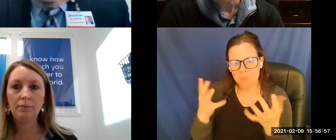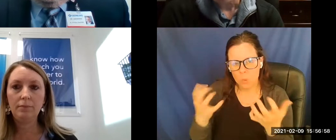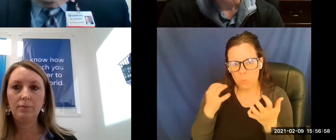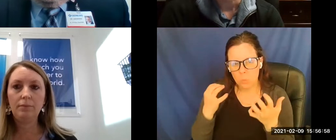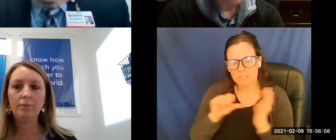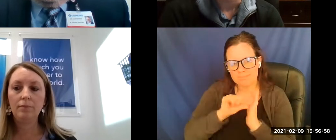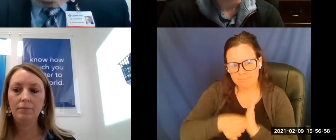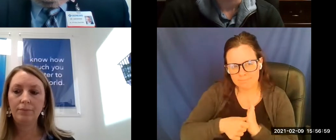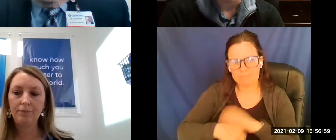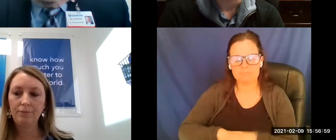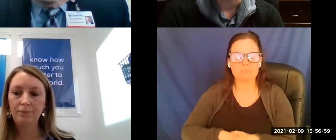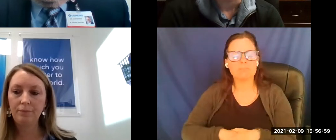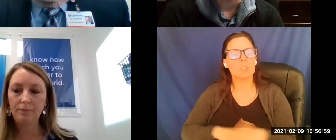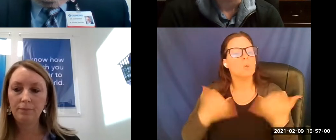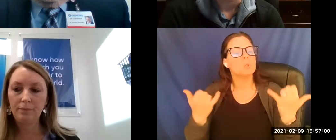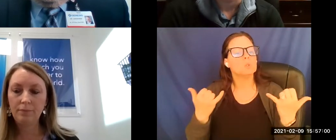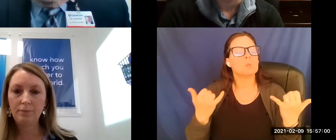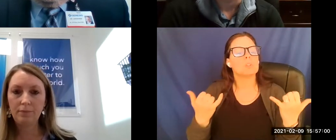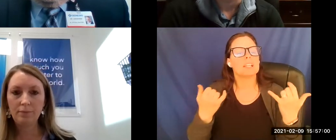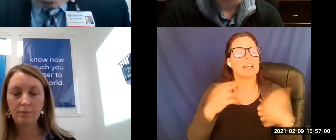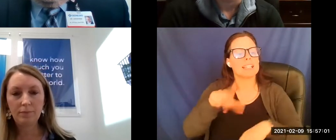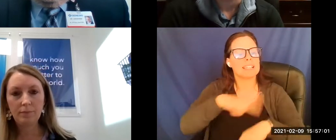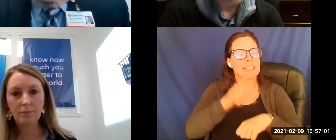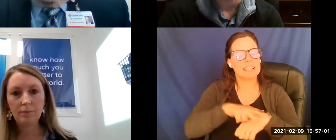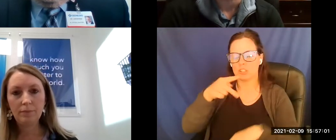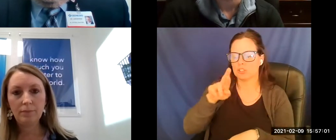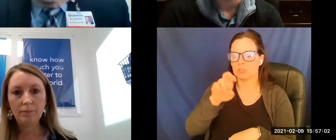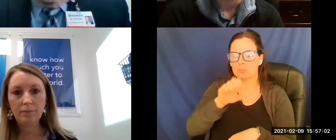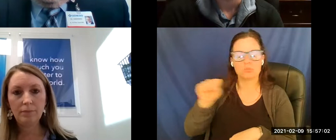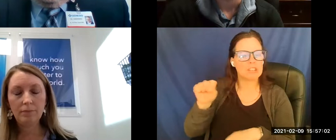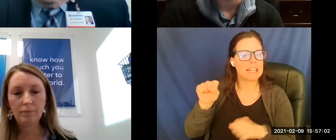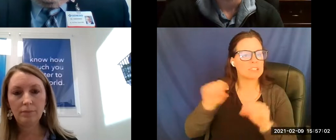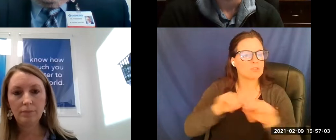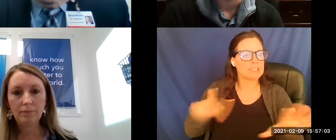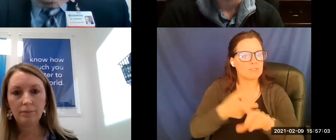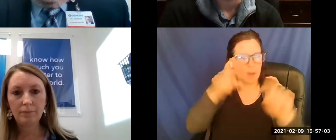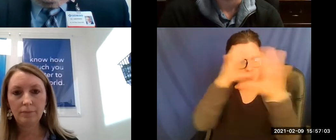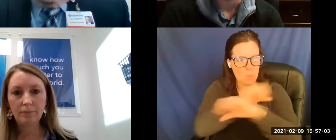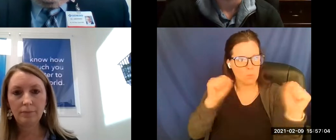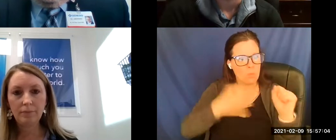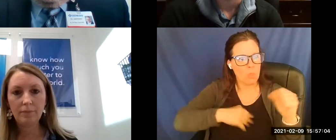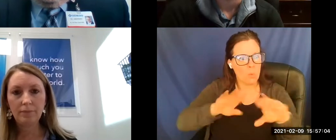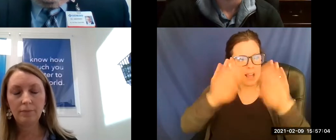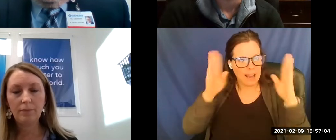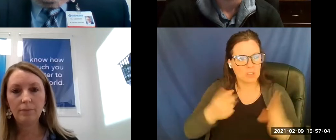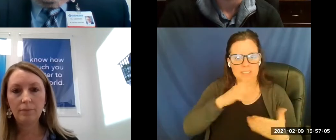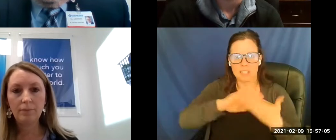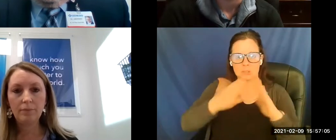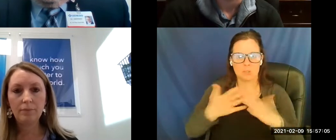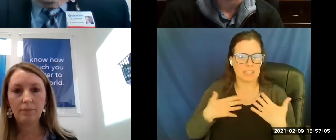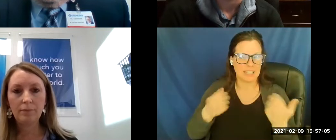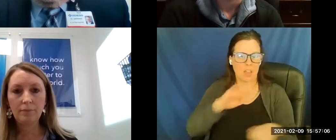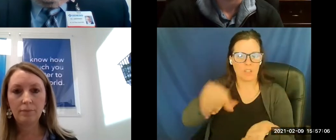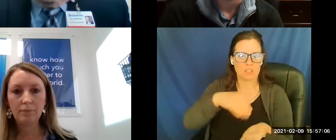highlight, today there was a national press release from the White House saying that community health centers across the country will start to